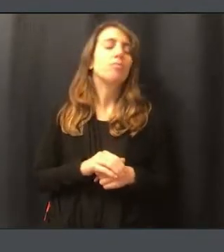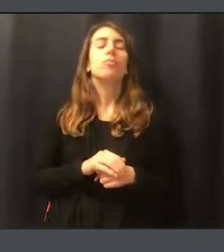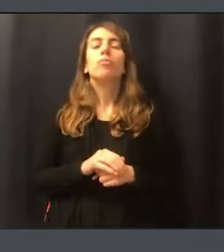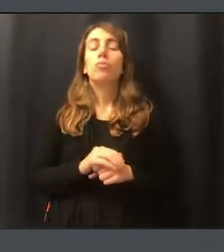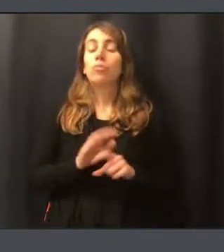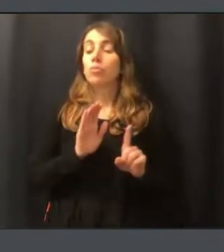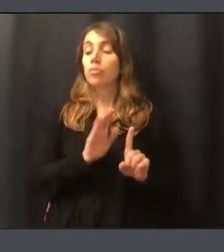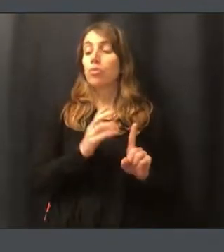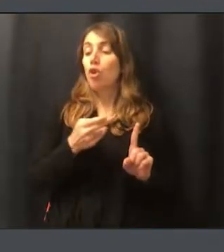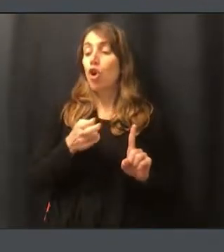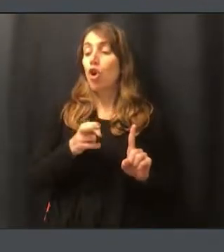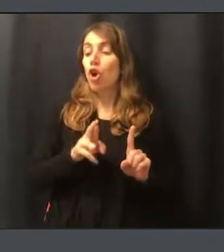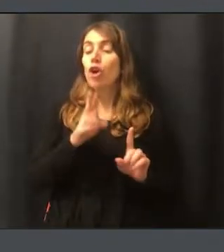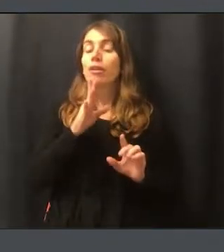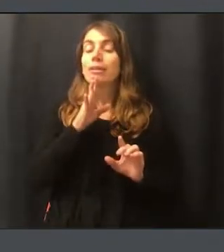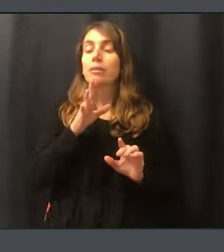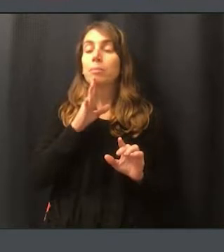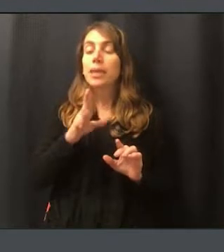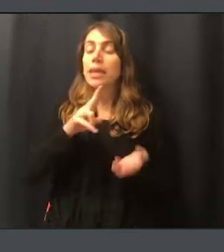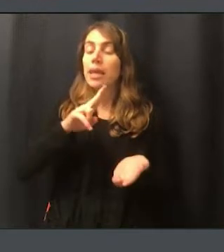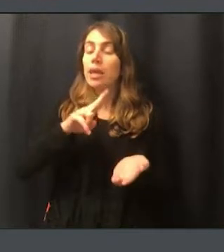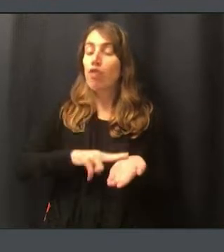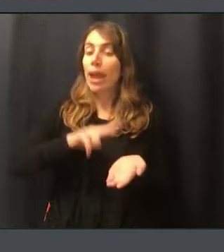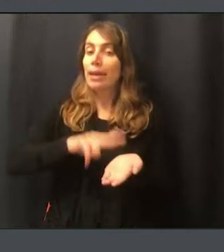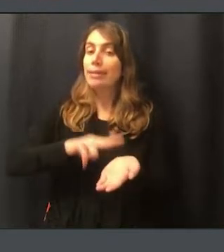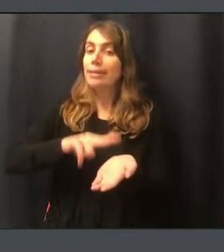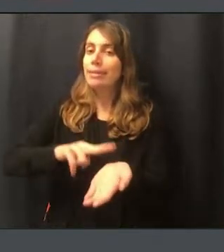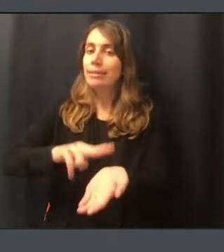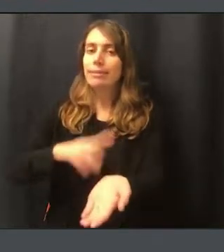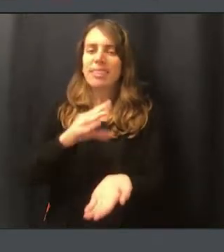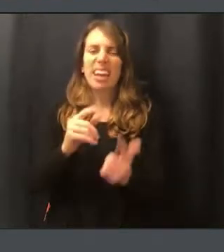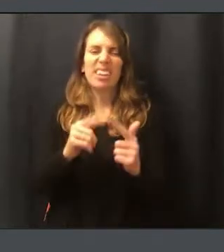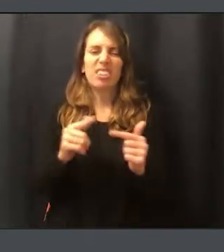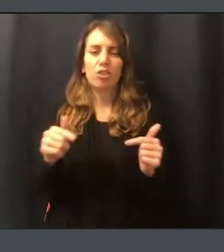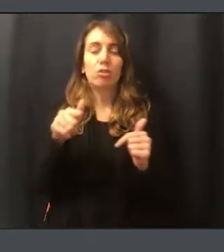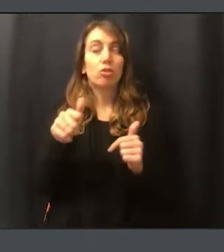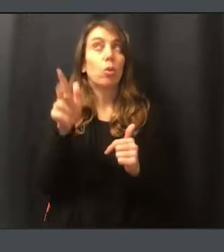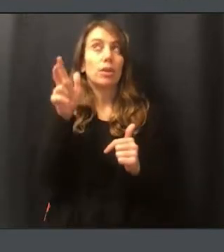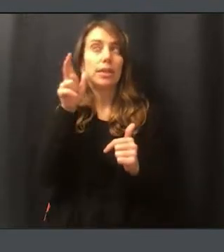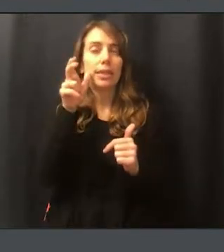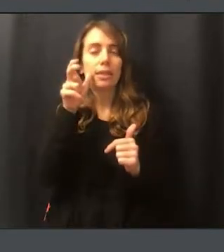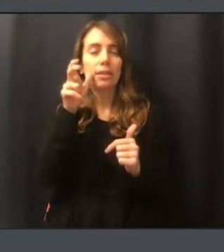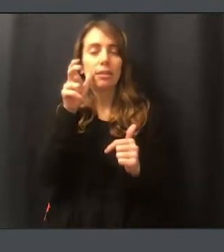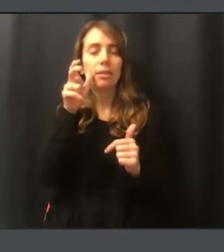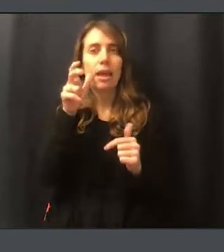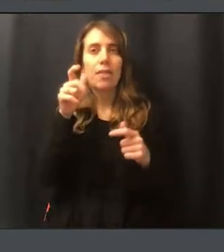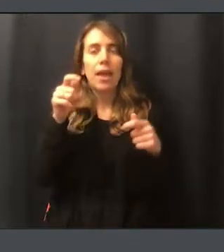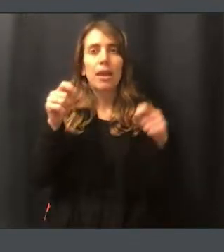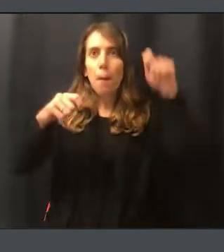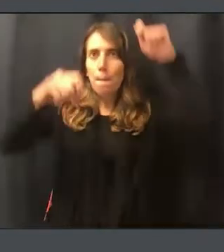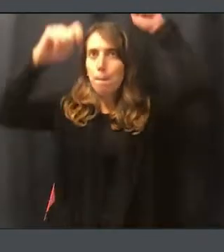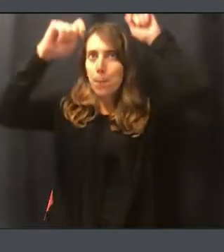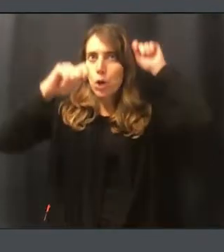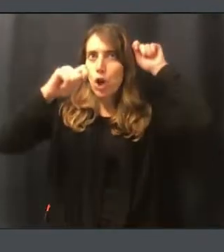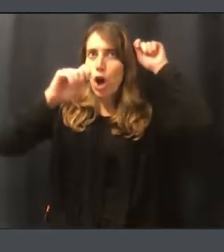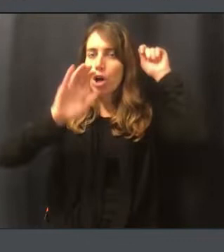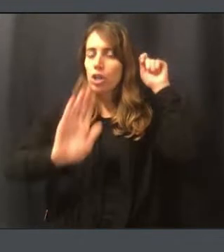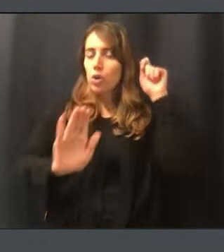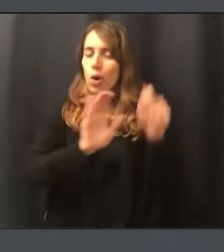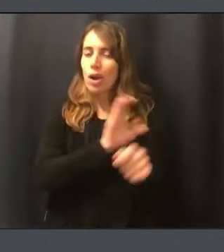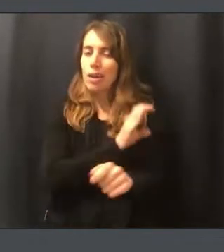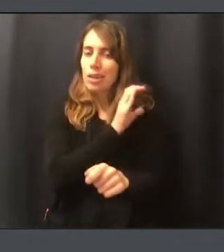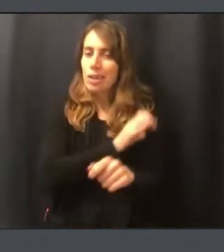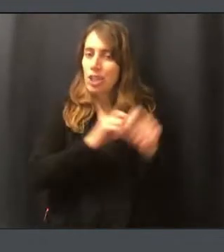her essentially speaking rate, et cetera, et cetera, et cetera. Okay, so go ahead and listen to this child, put on your clinician hat, right?